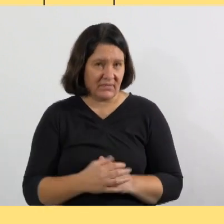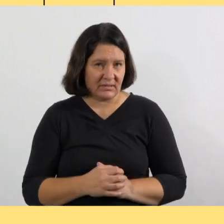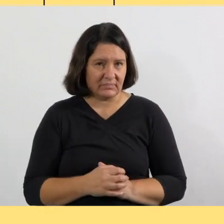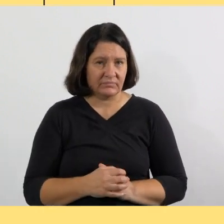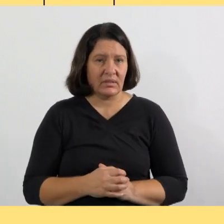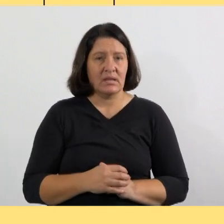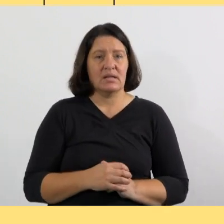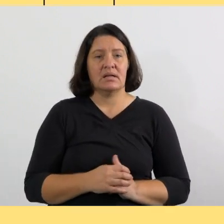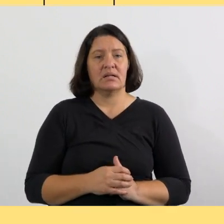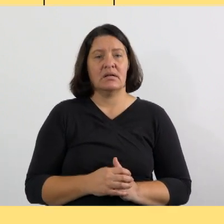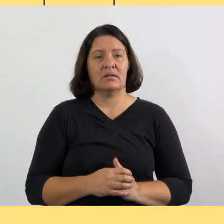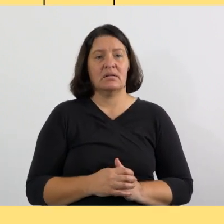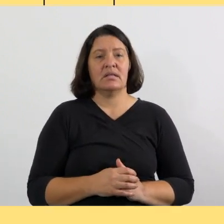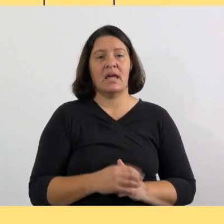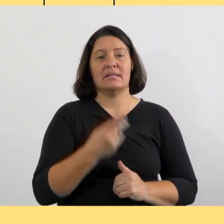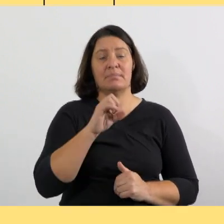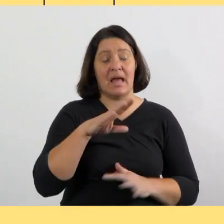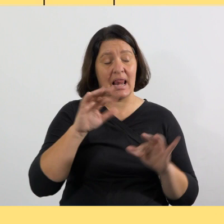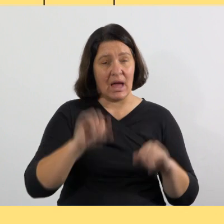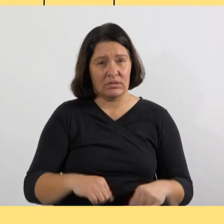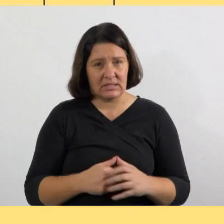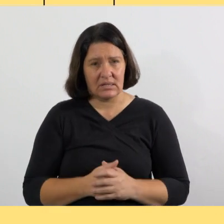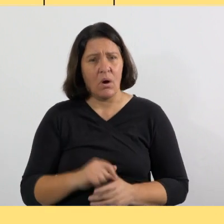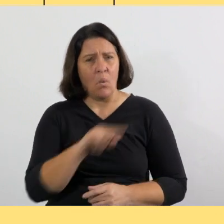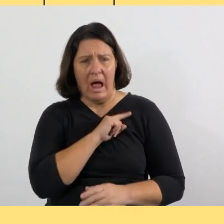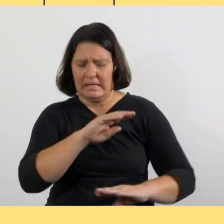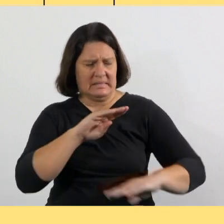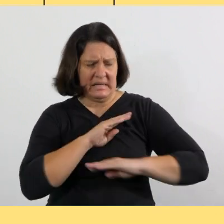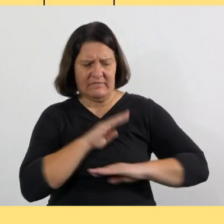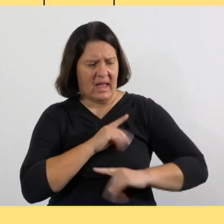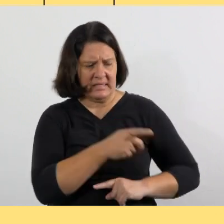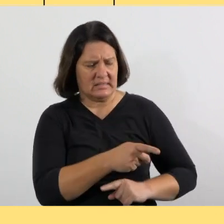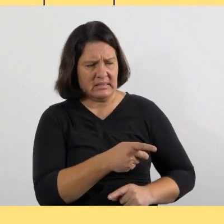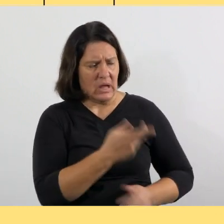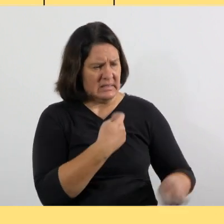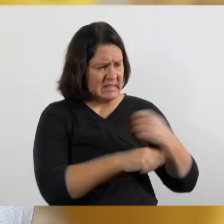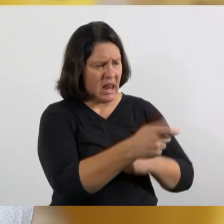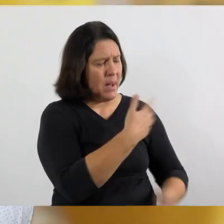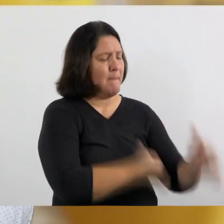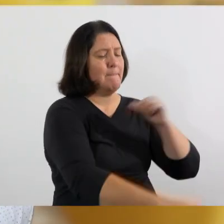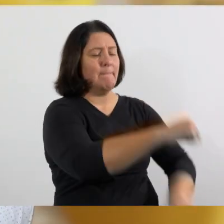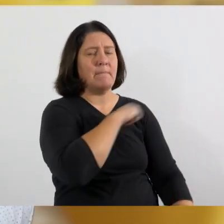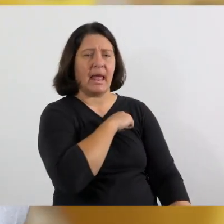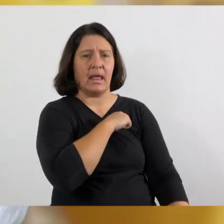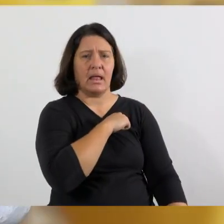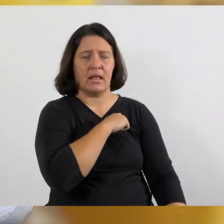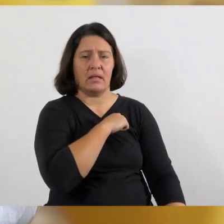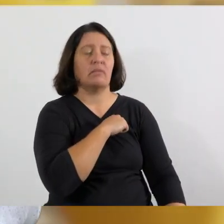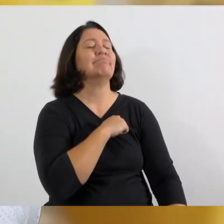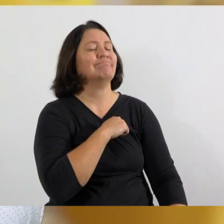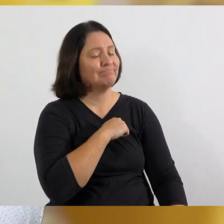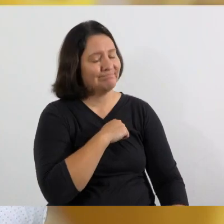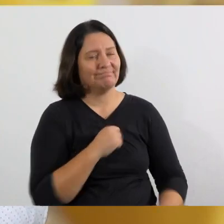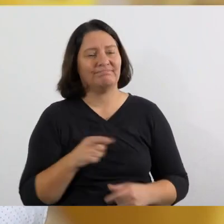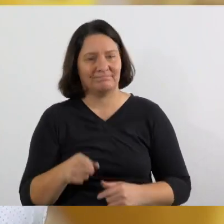discount. Your debtors allowances, remember, when your debtors are not satisfied with the goods that you have sold to them, they can return